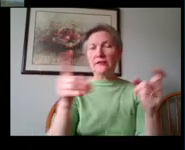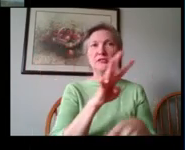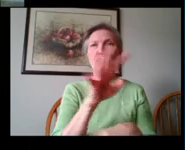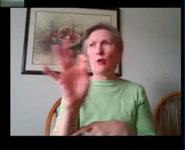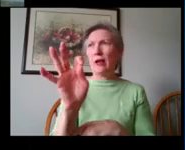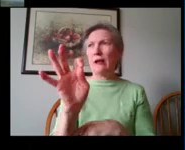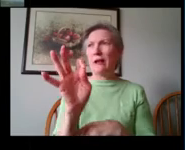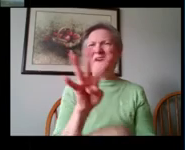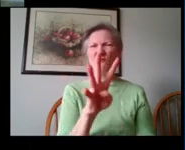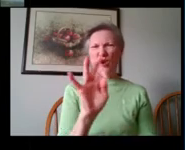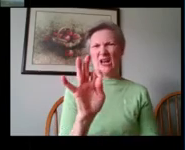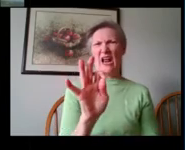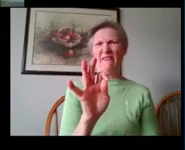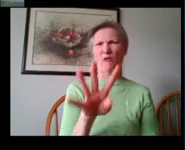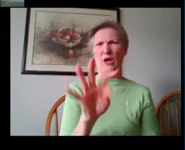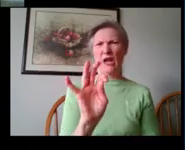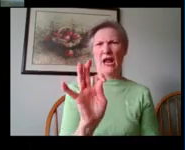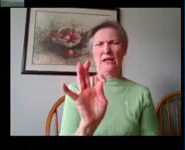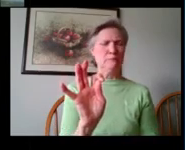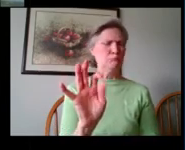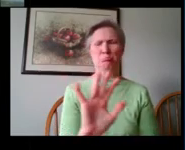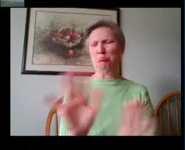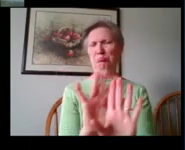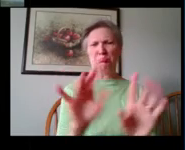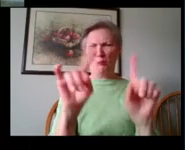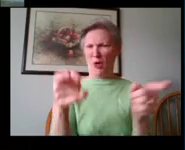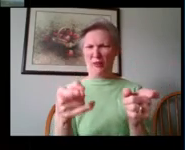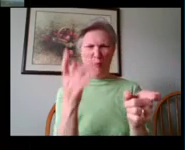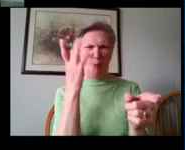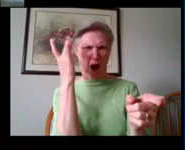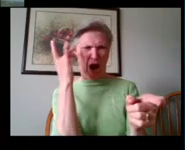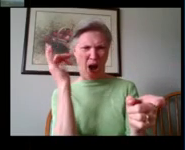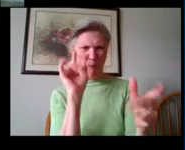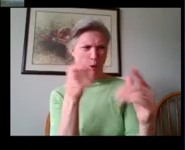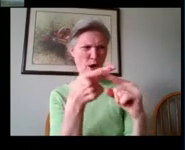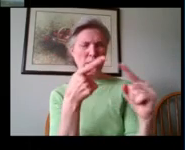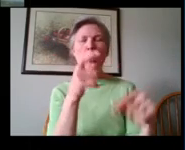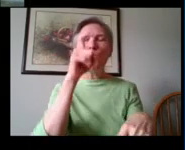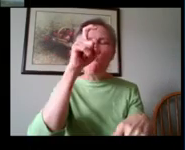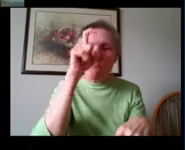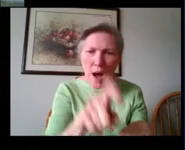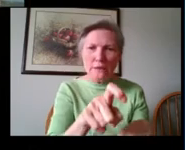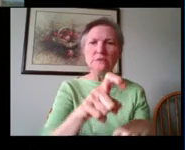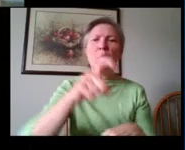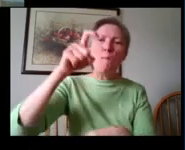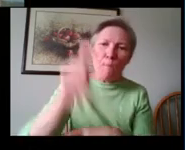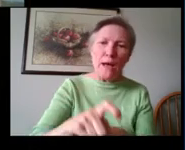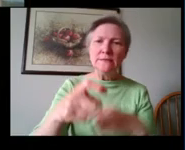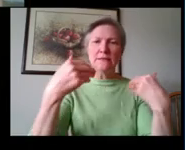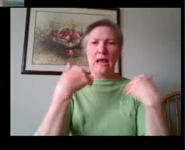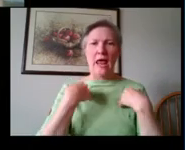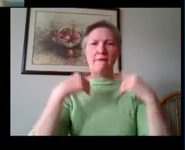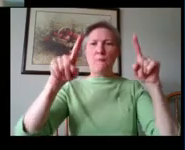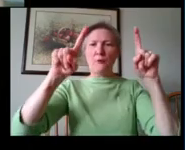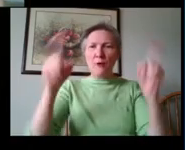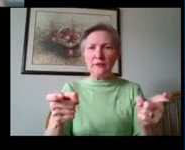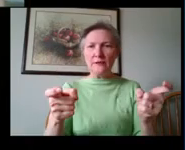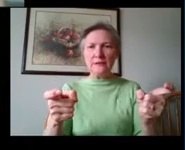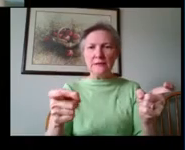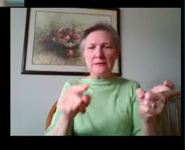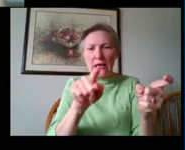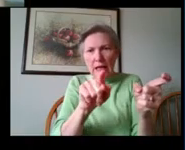looks like you're saying 49 in parentheses. And why? What's the point of that, right? So make sure that you're using this correct